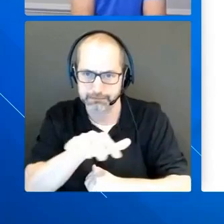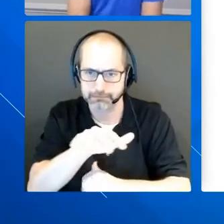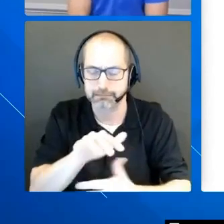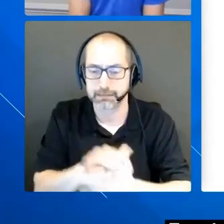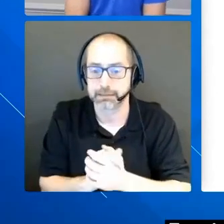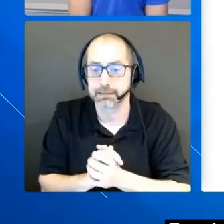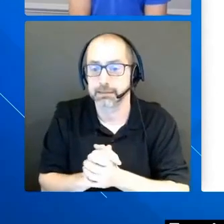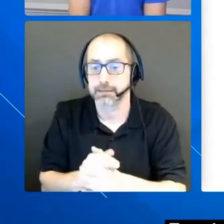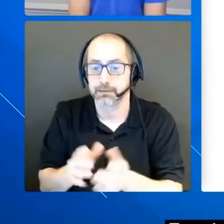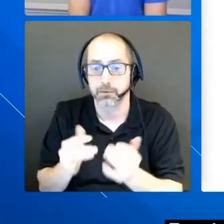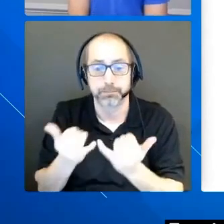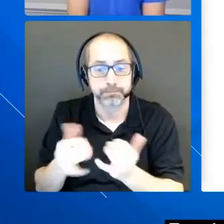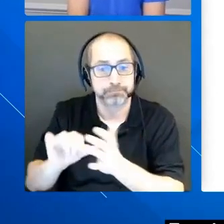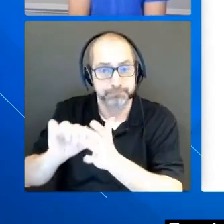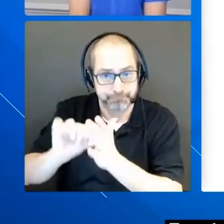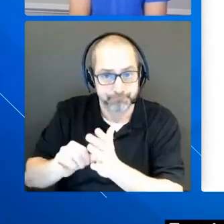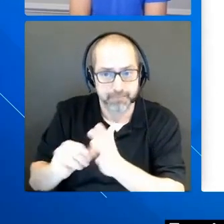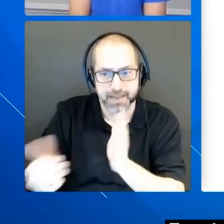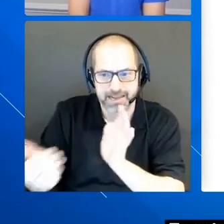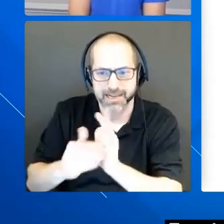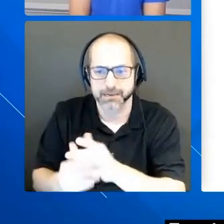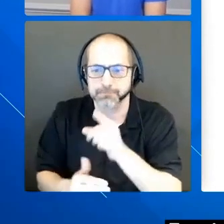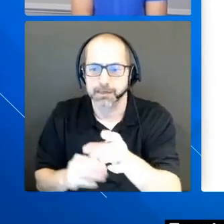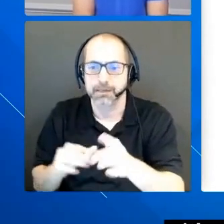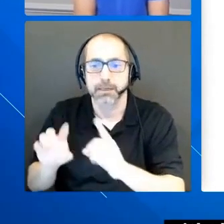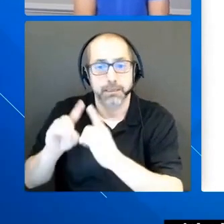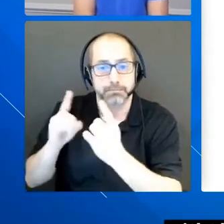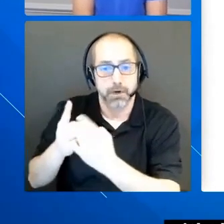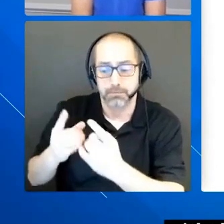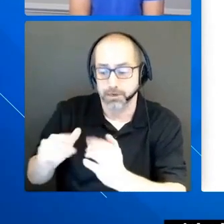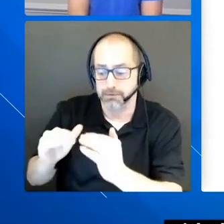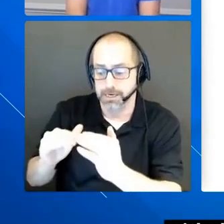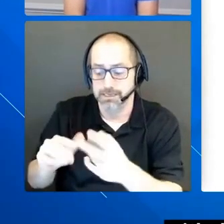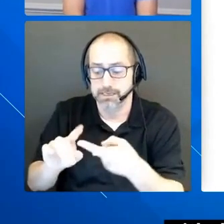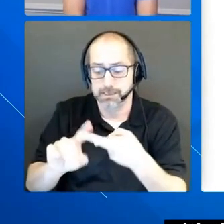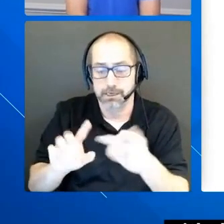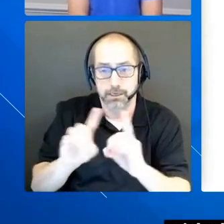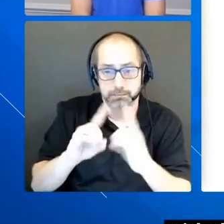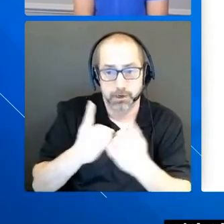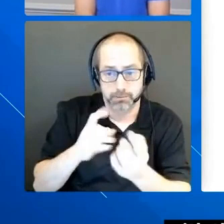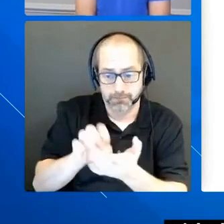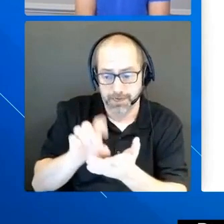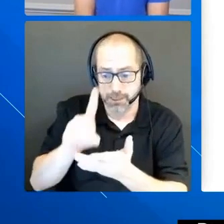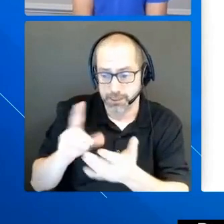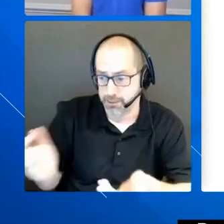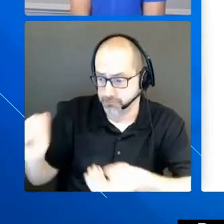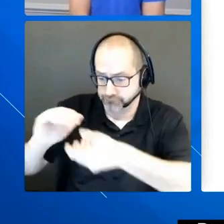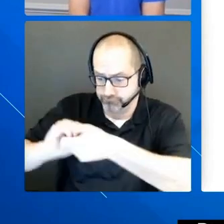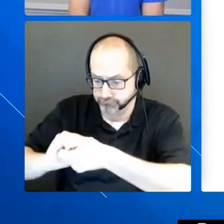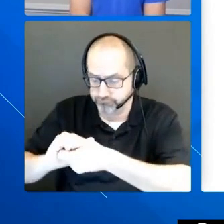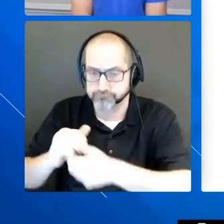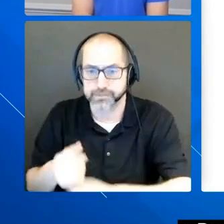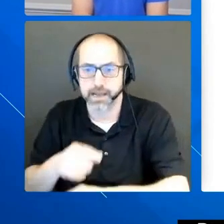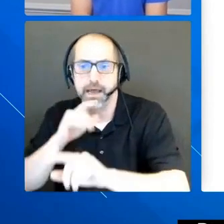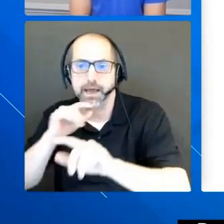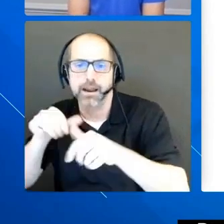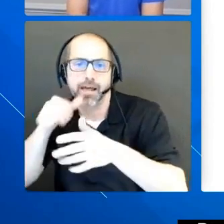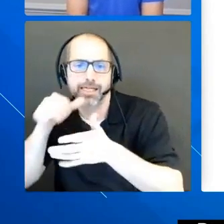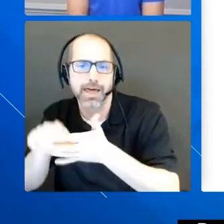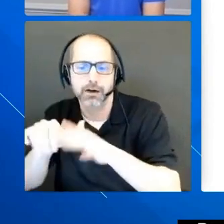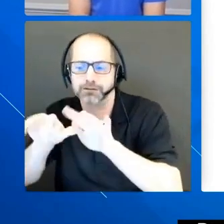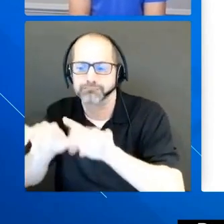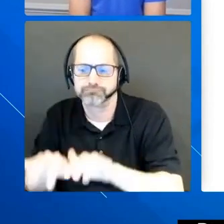To reinforce this point, the Department of Justice, together with the Department of Education, published what they call a Dear Colleague letter just this past